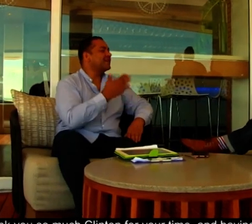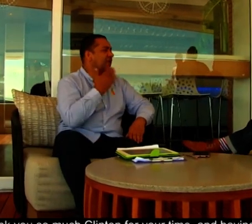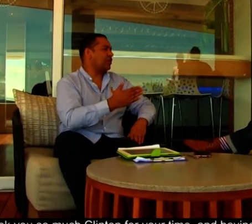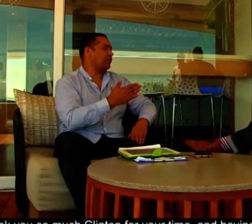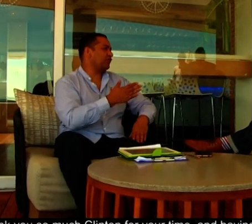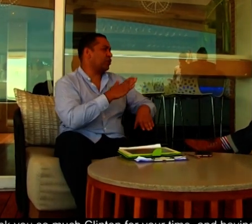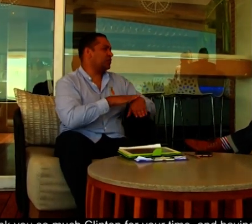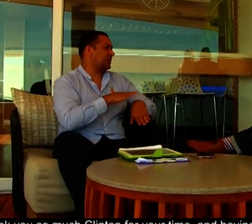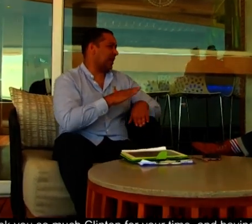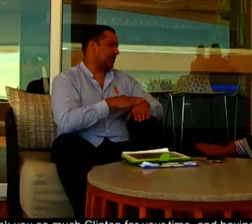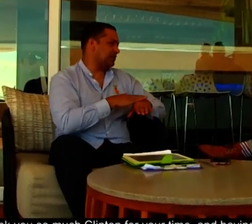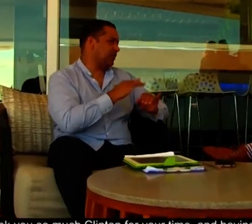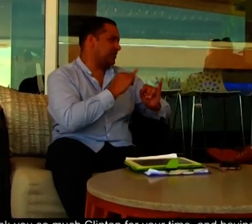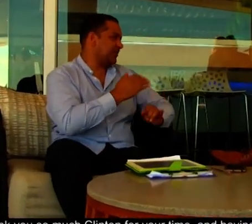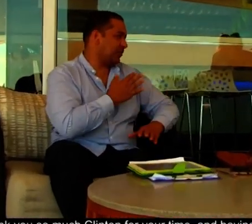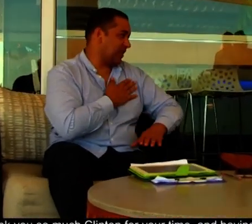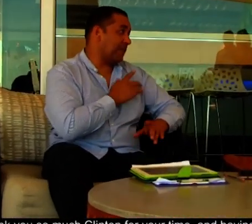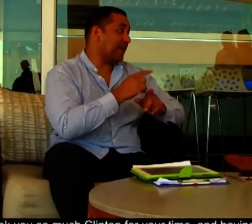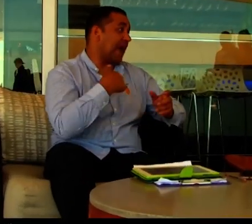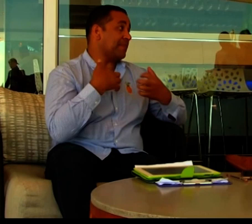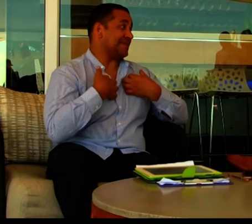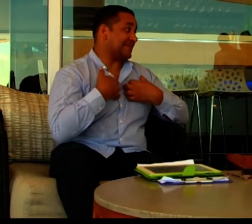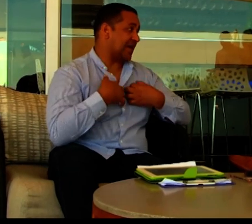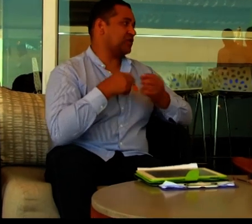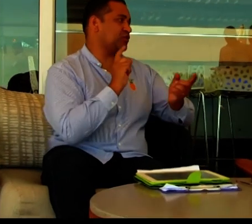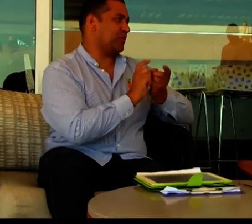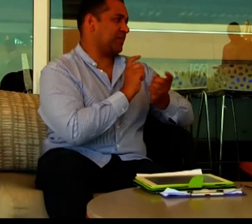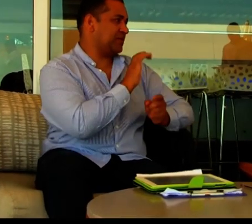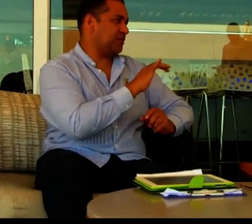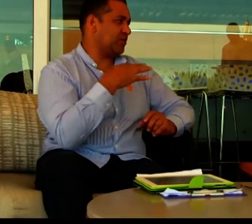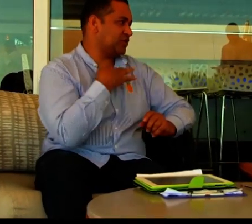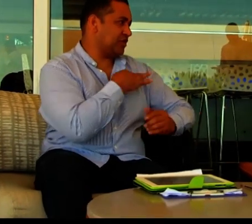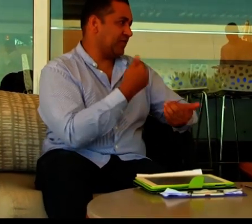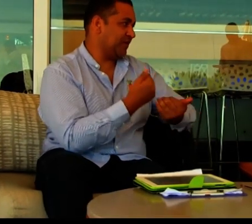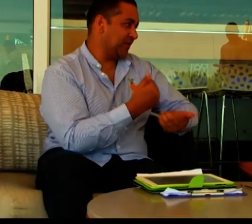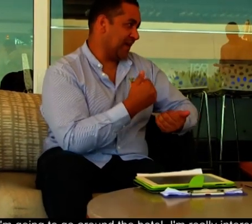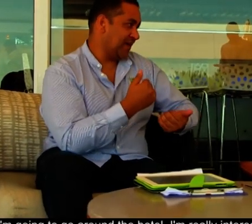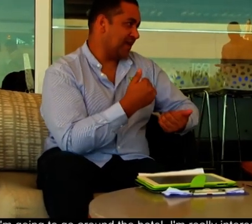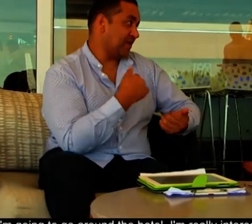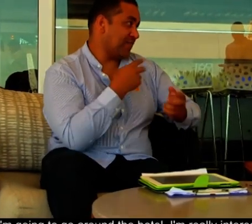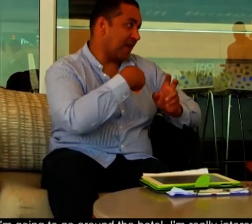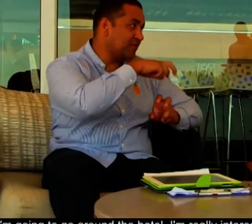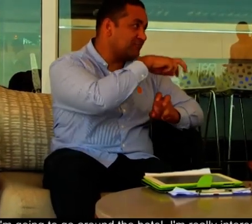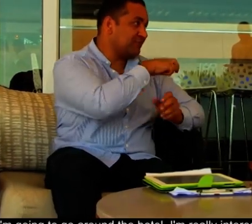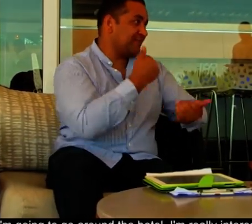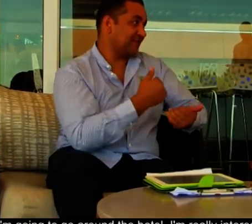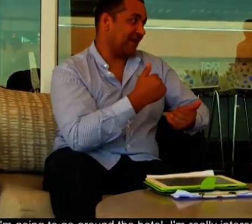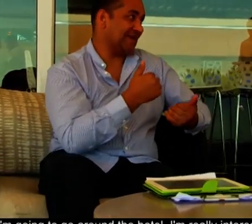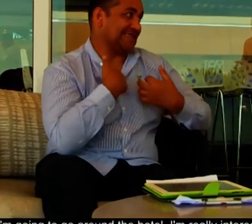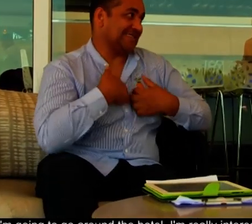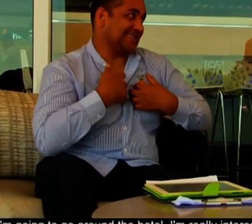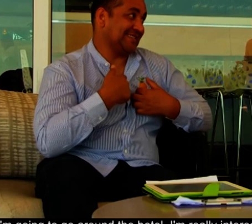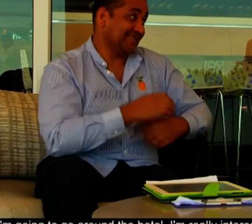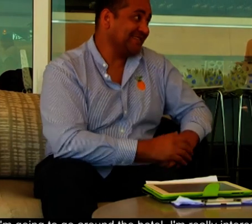Thank you so much, Clinton, for your time and having this interview with us. I'm really excited to also meet with your staff today. So, I'm going to go around the hotel, and I'm really